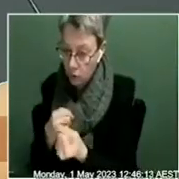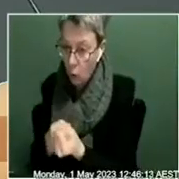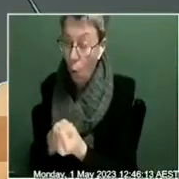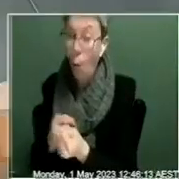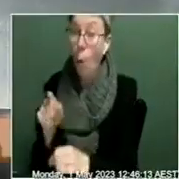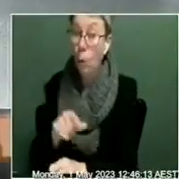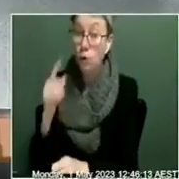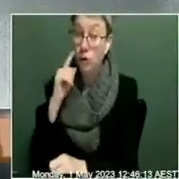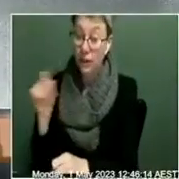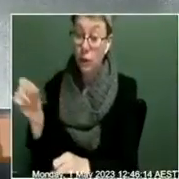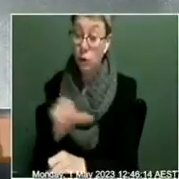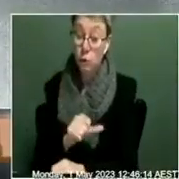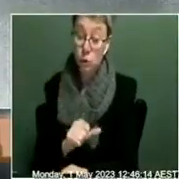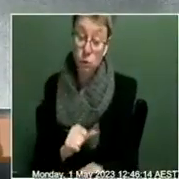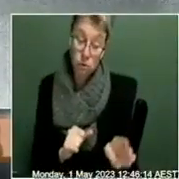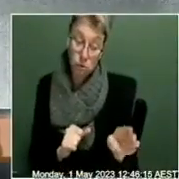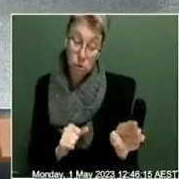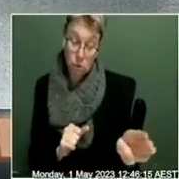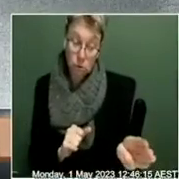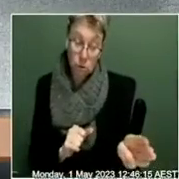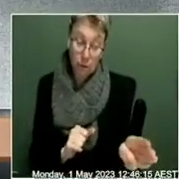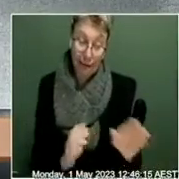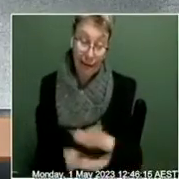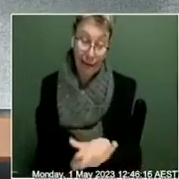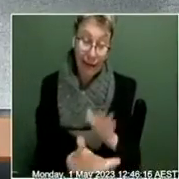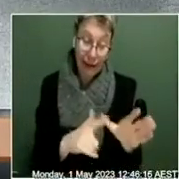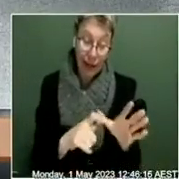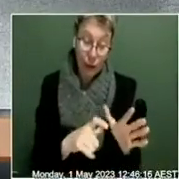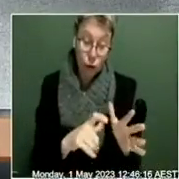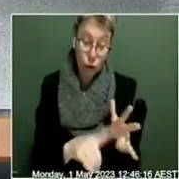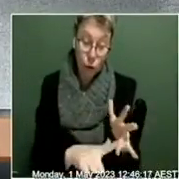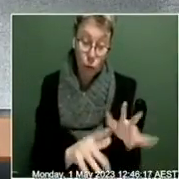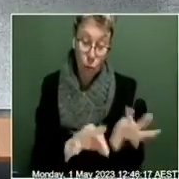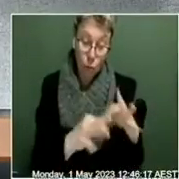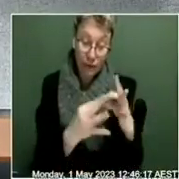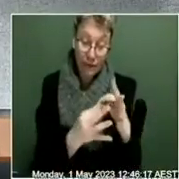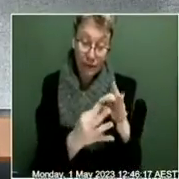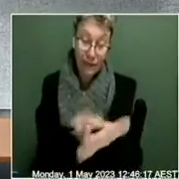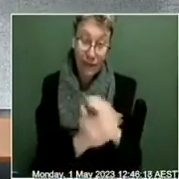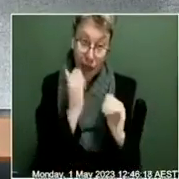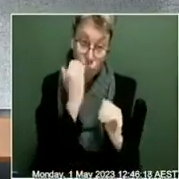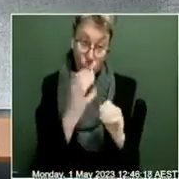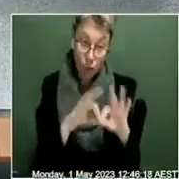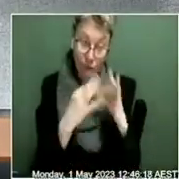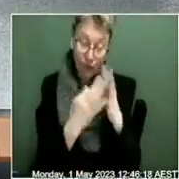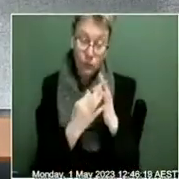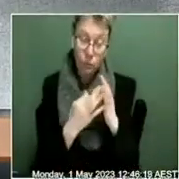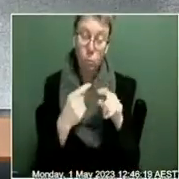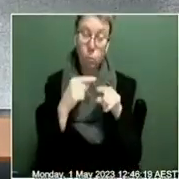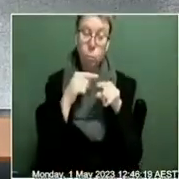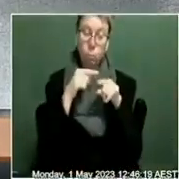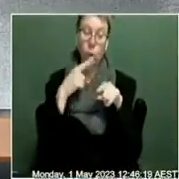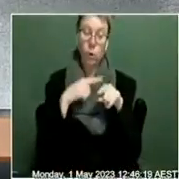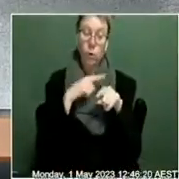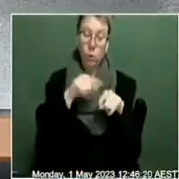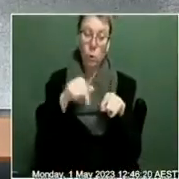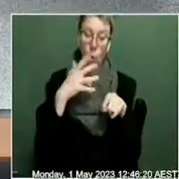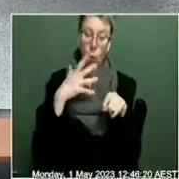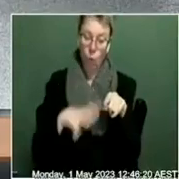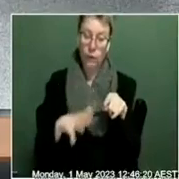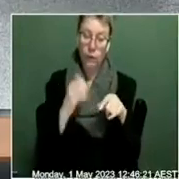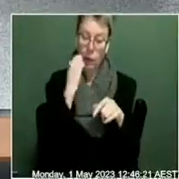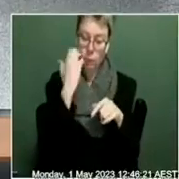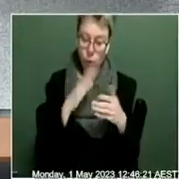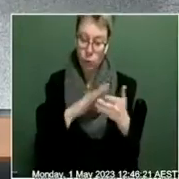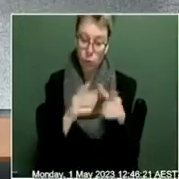with self-determination, we talked earlier in the hearing today about no wrong door. Mm-hmm. And